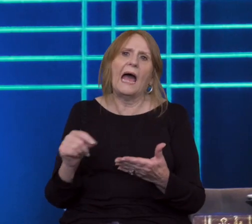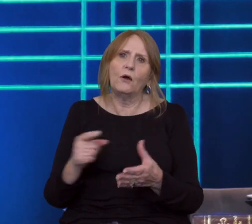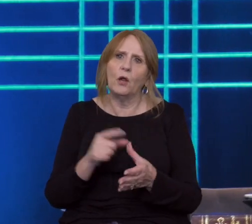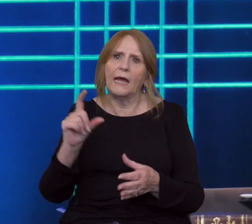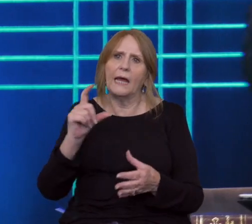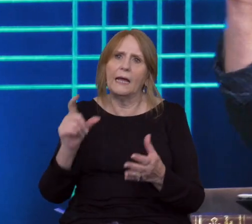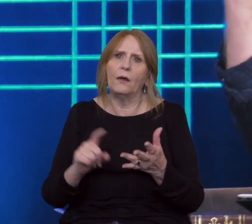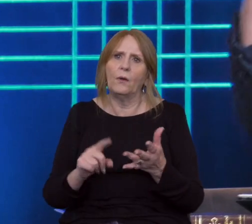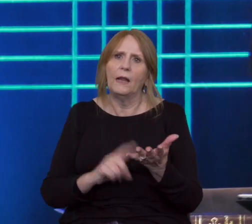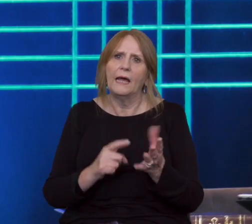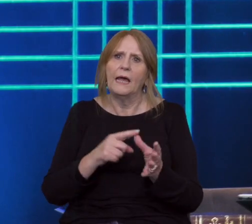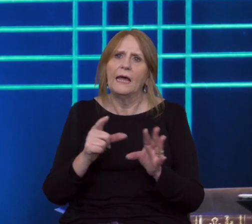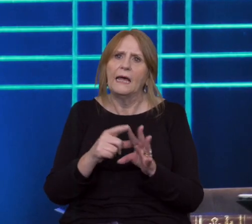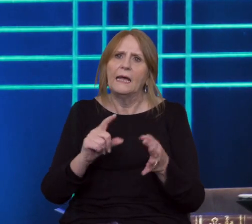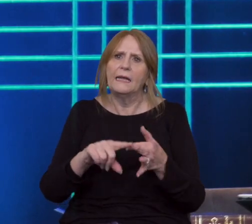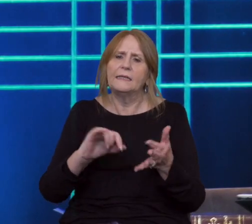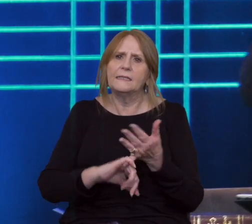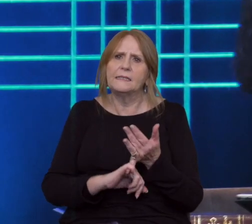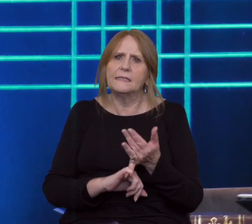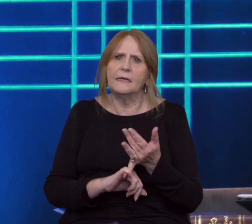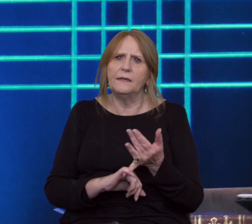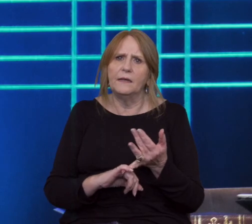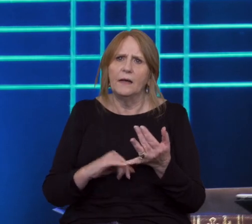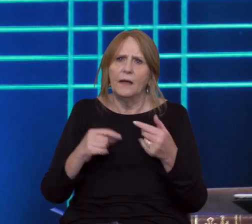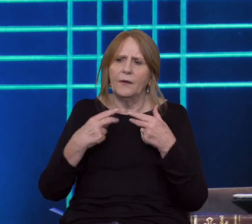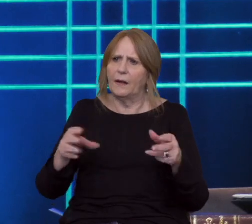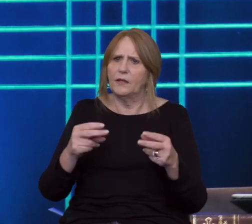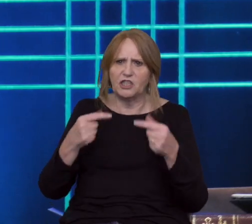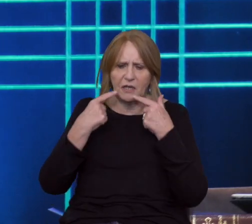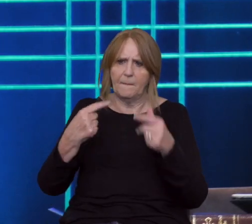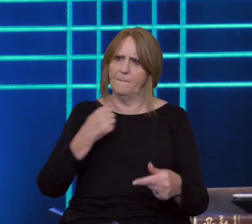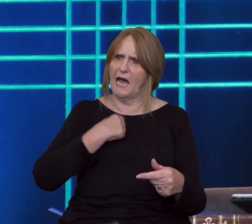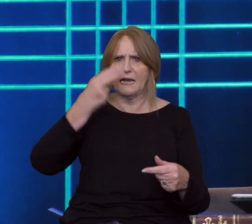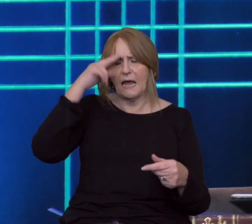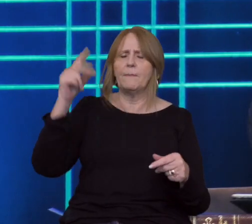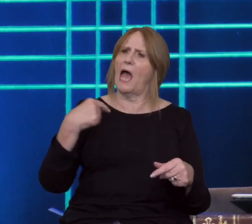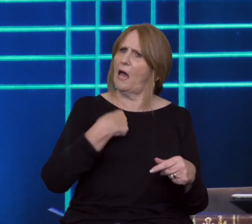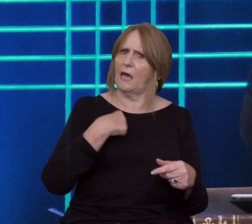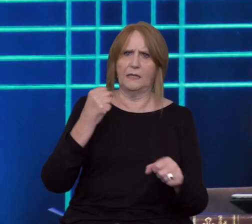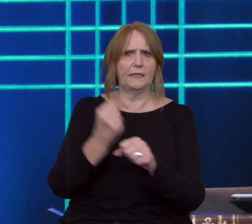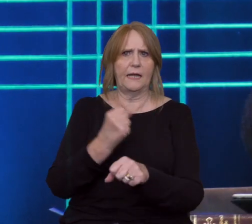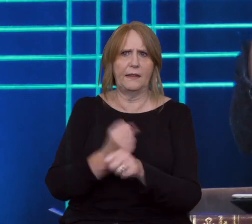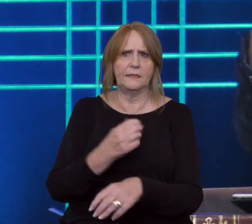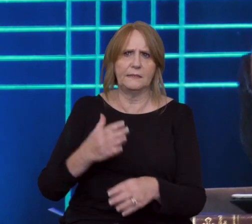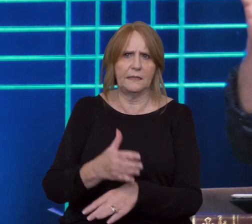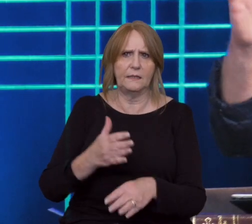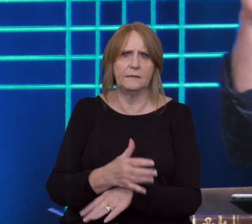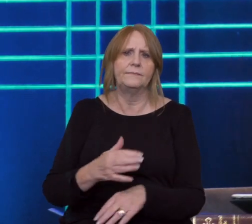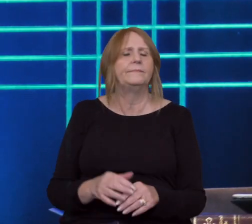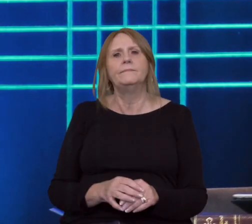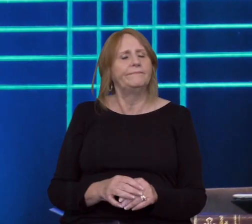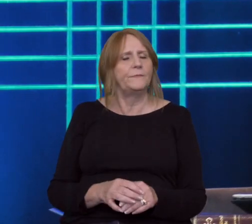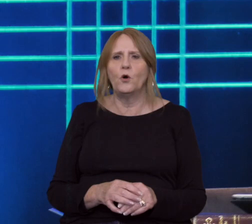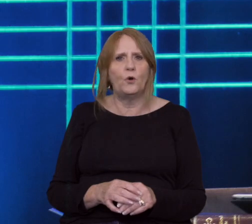about ourselves and broadcasting our names as the one who's accomplished anything at all. Listen, everything to do with this church and